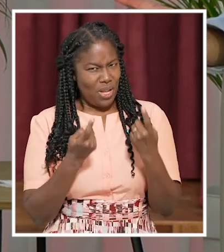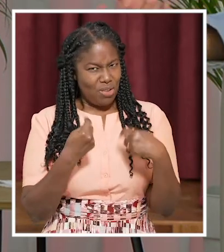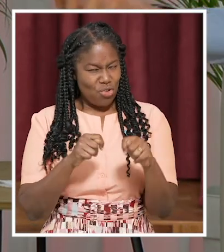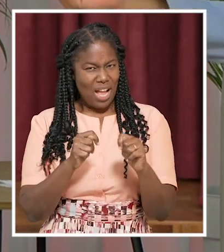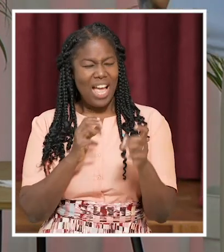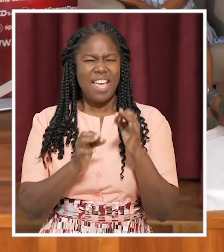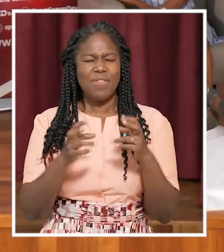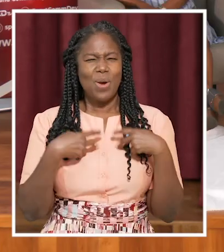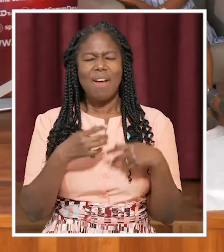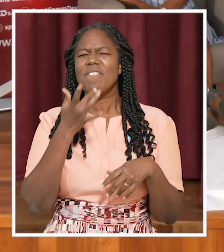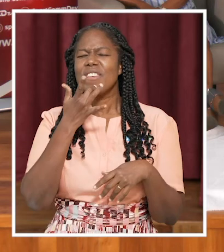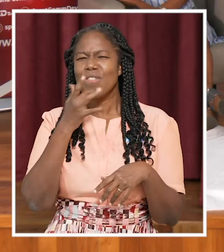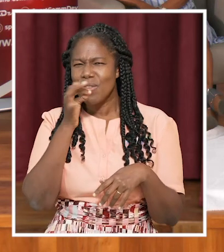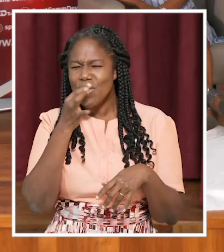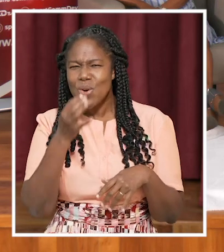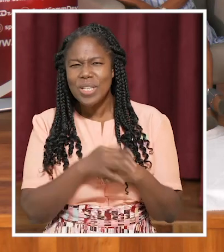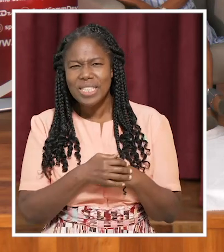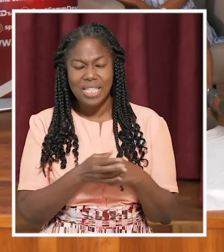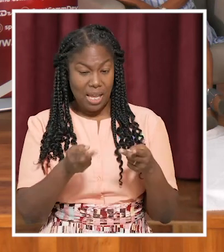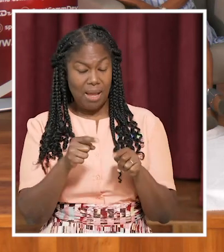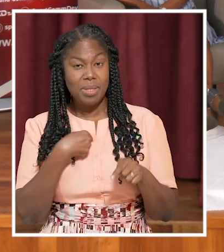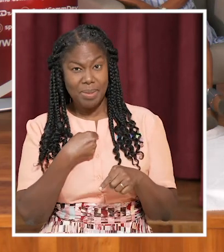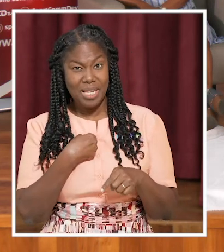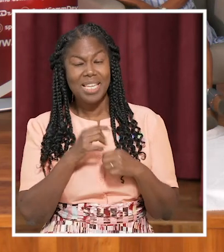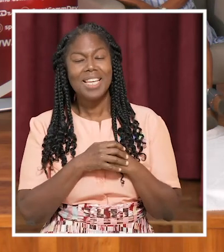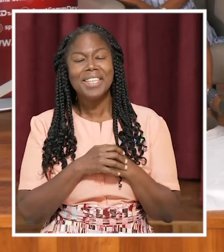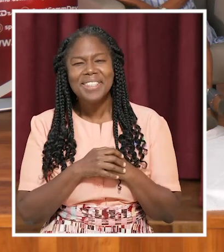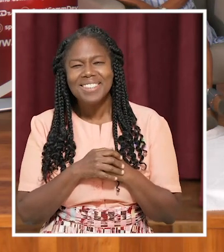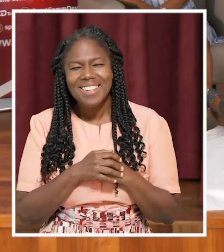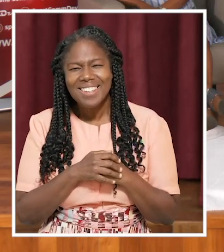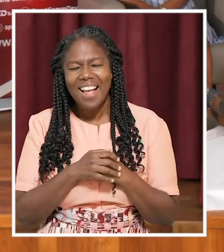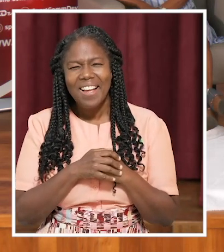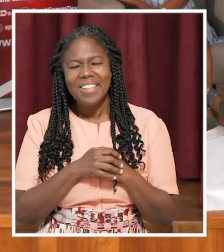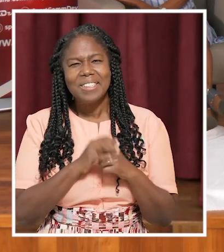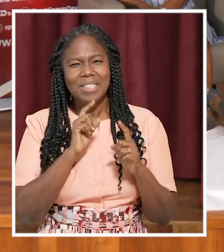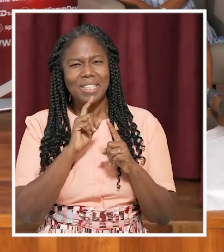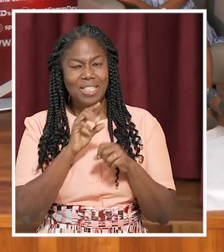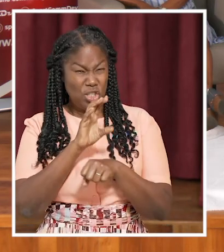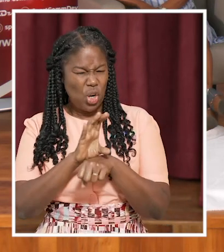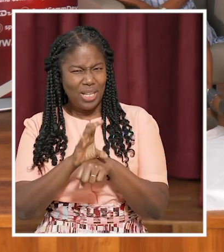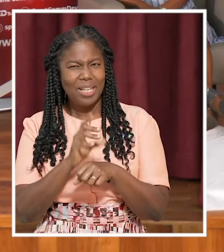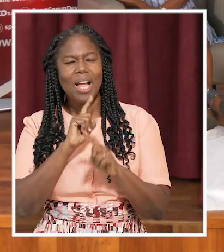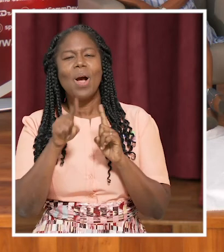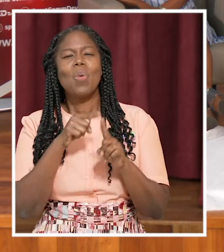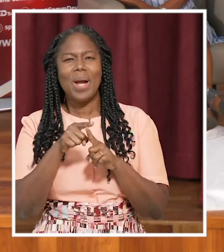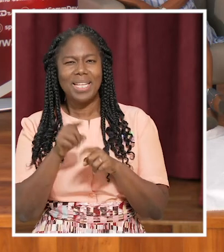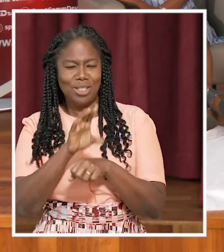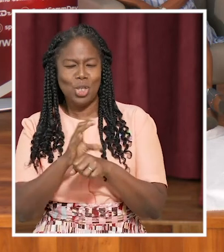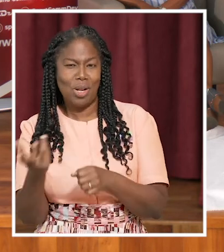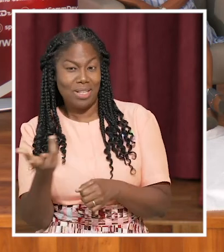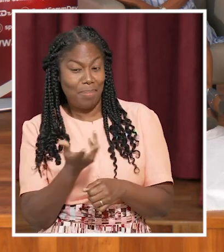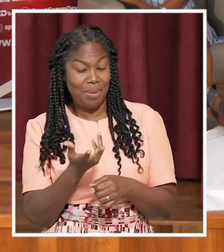favorite food. Sometimes it's happened to me with chow, with mango chow. I love mango chow. And sometimes when it comes near to me, my mouth is out of water